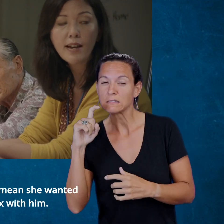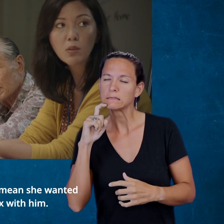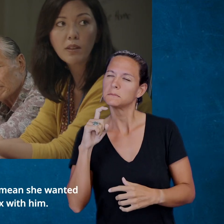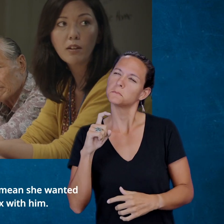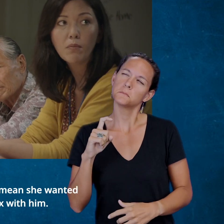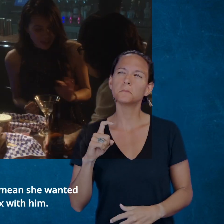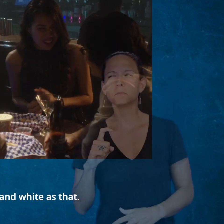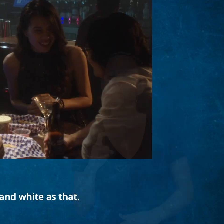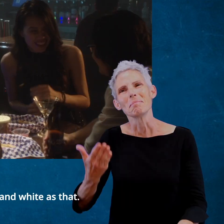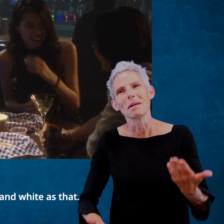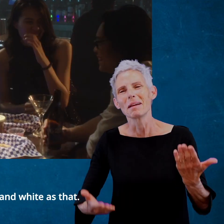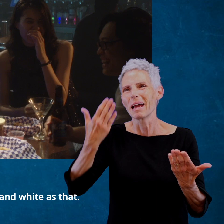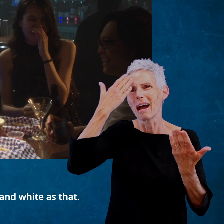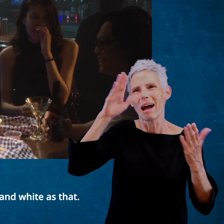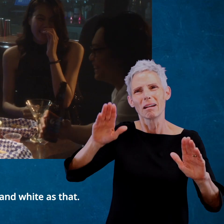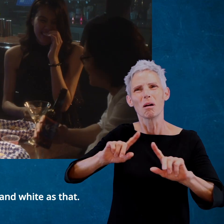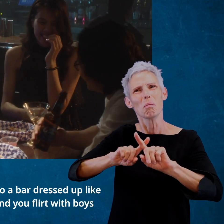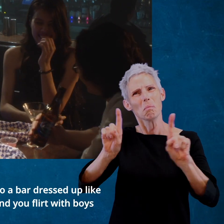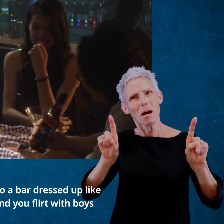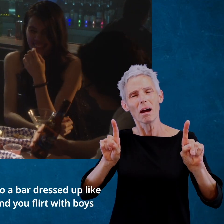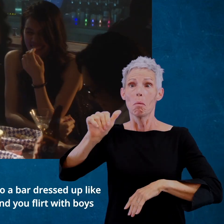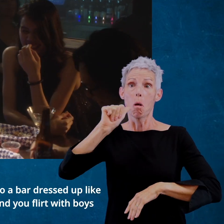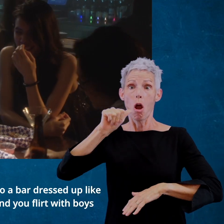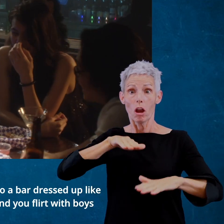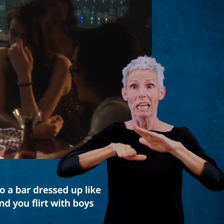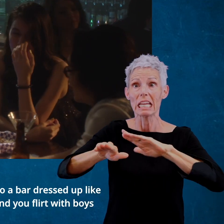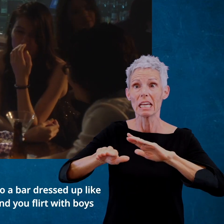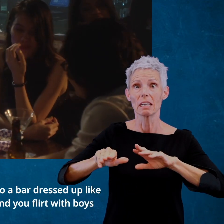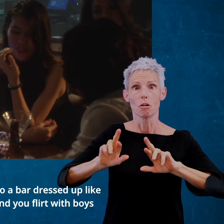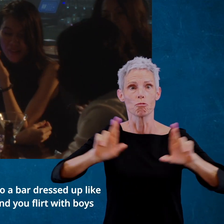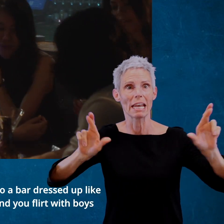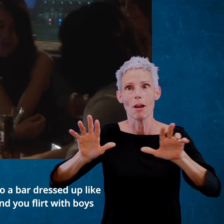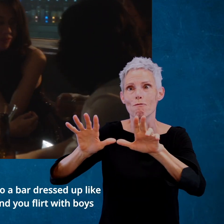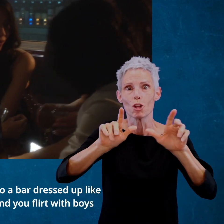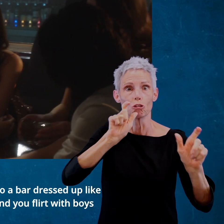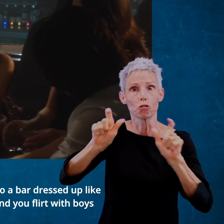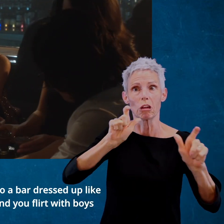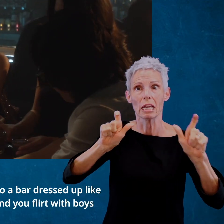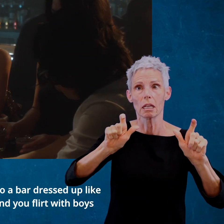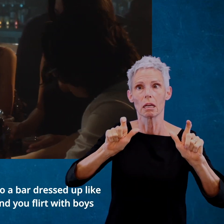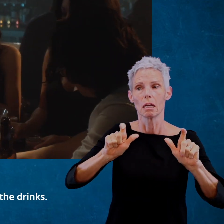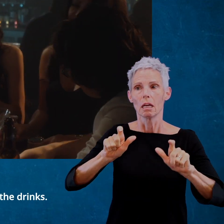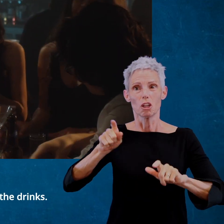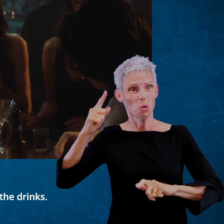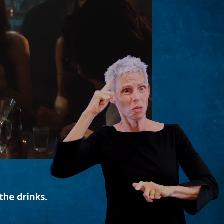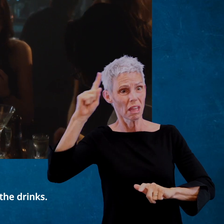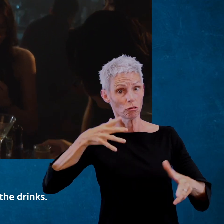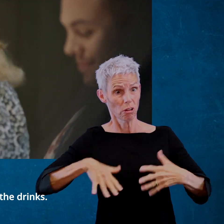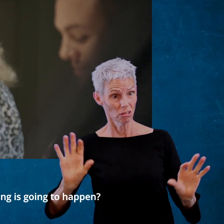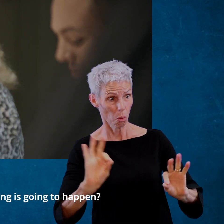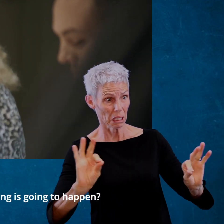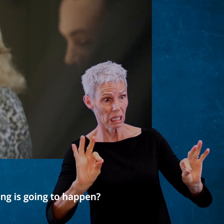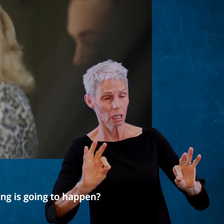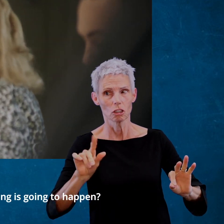to have sex with him. It's not as black and white as that. You walk into a bar dressed like a saucy little minx and you flirt with boys and drink the